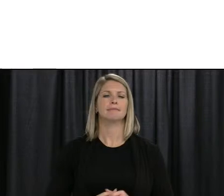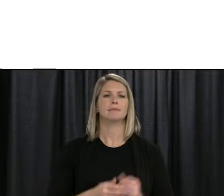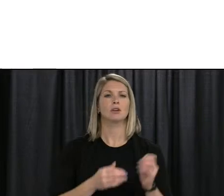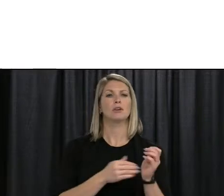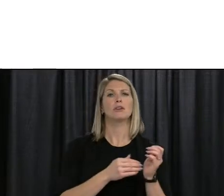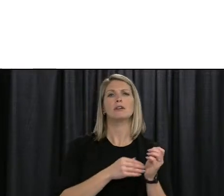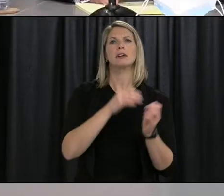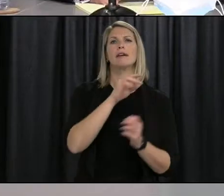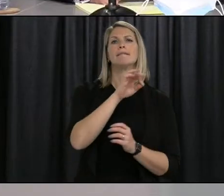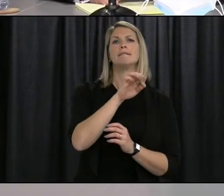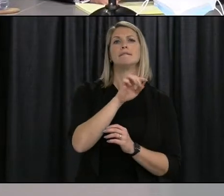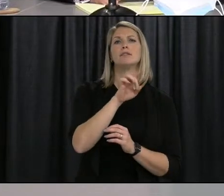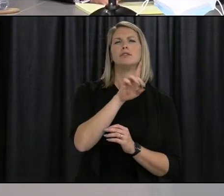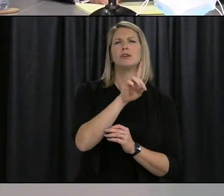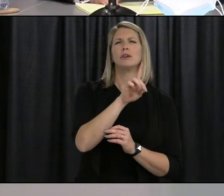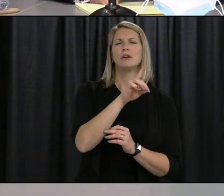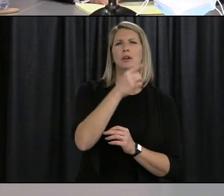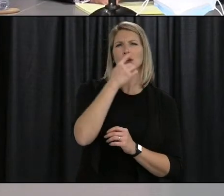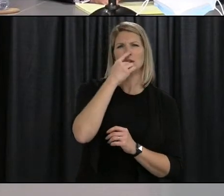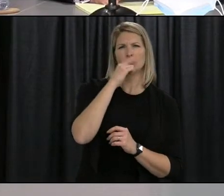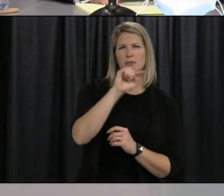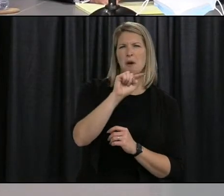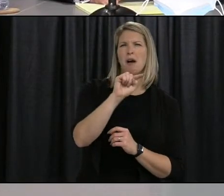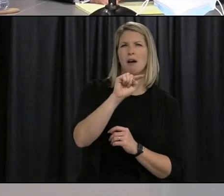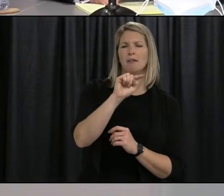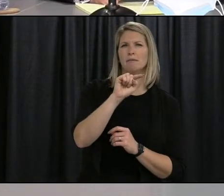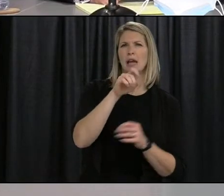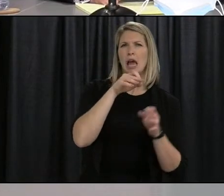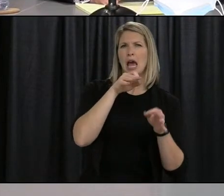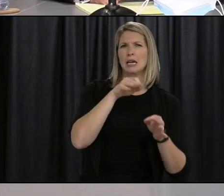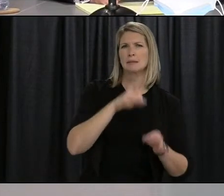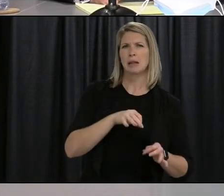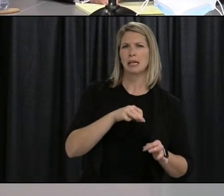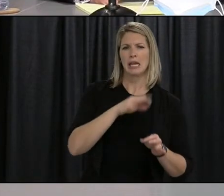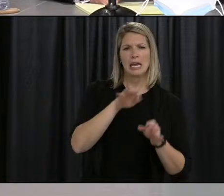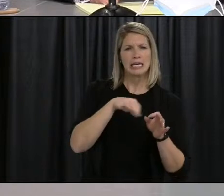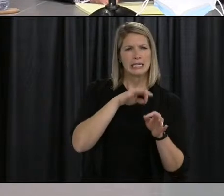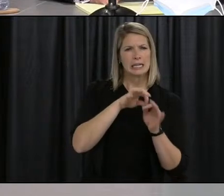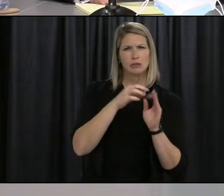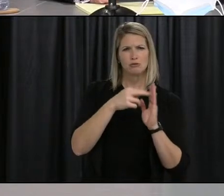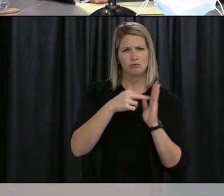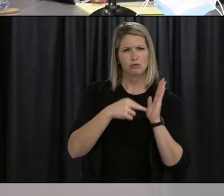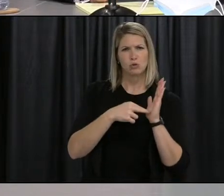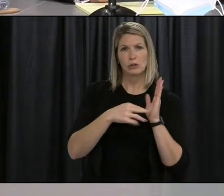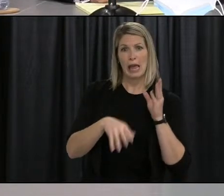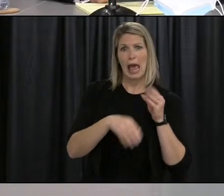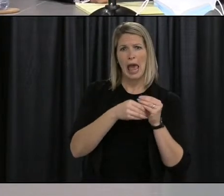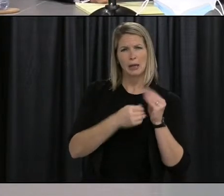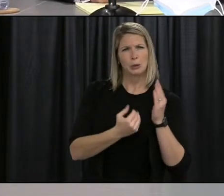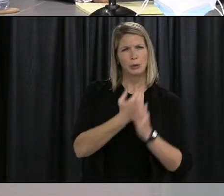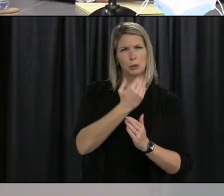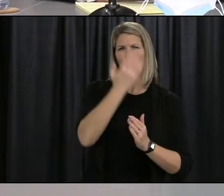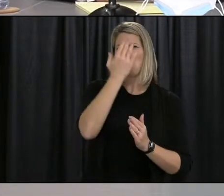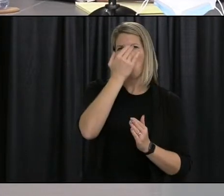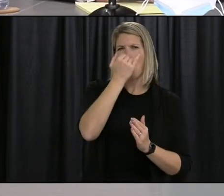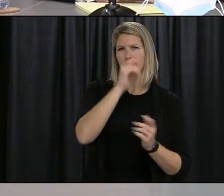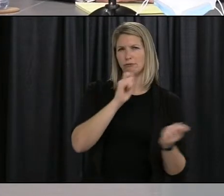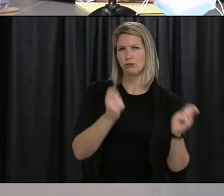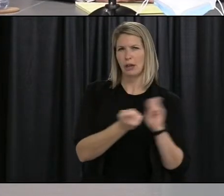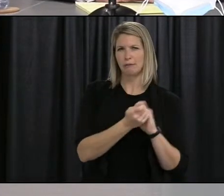Fitzgerald, can you explain the rationale behind the change in testing criteria? Sure.